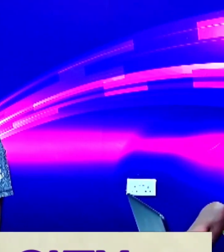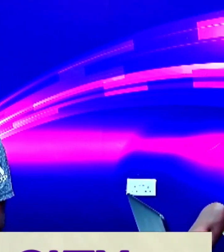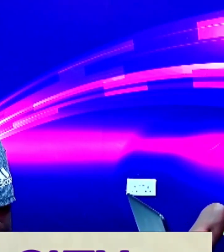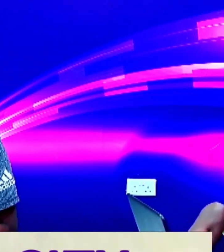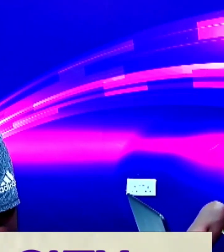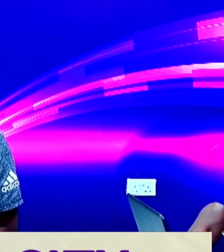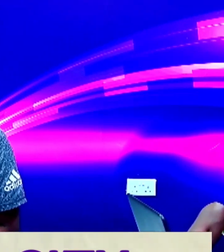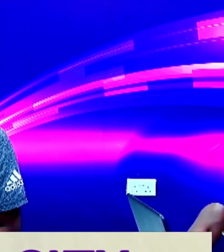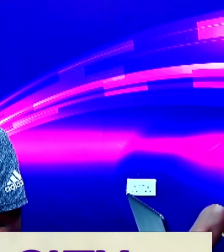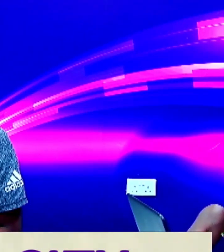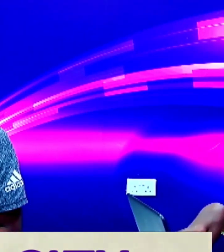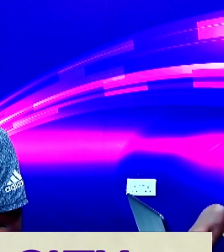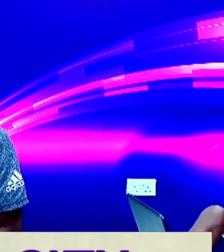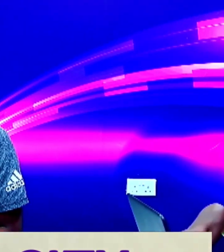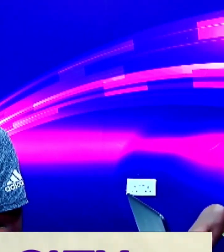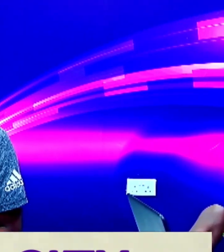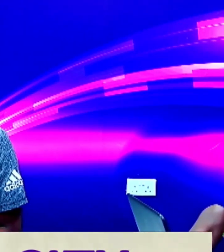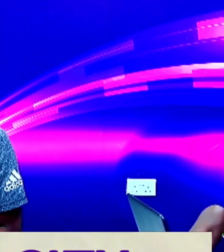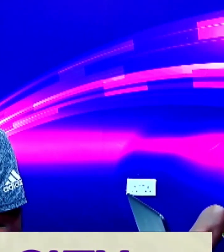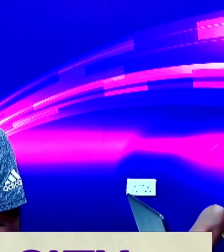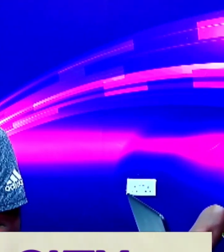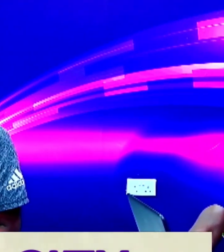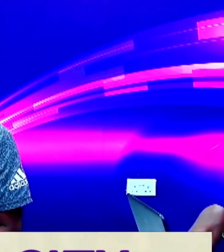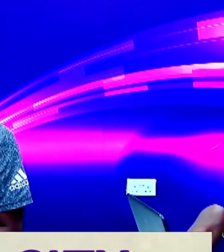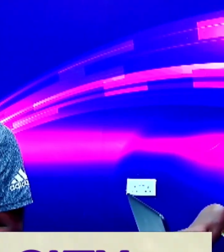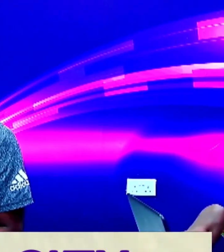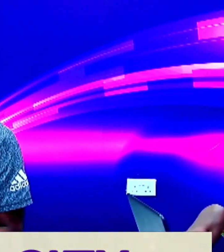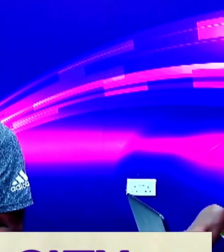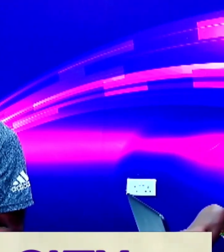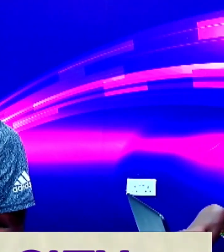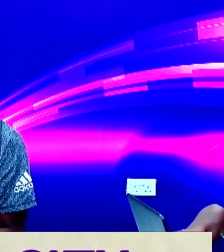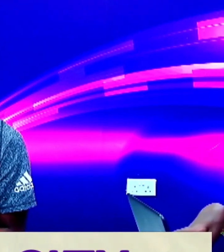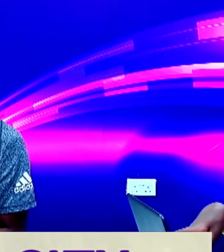scorer for last season, Ryan.